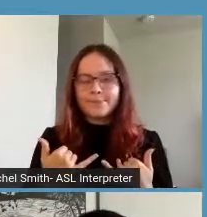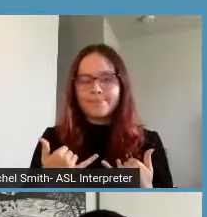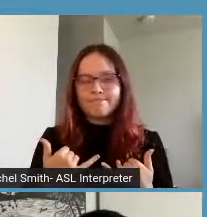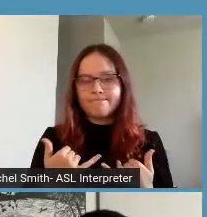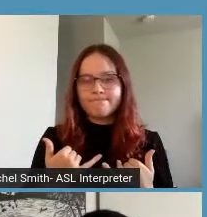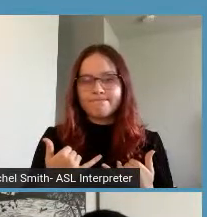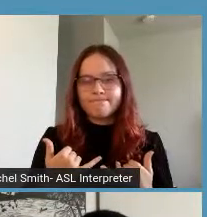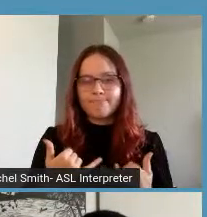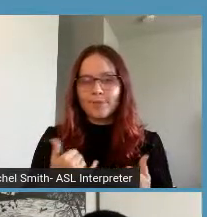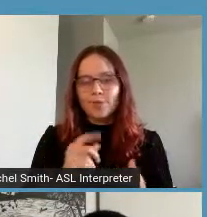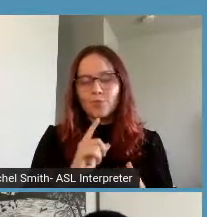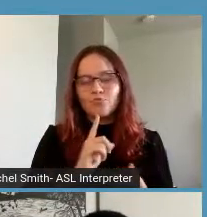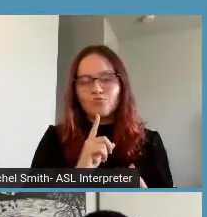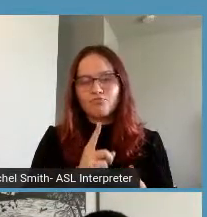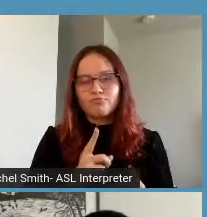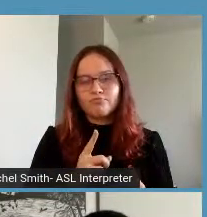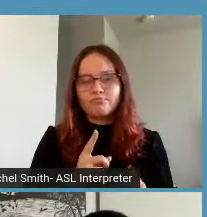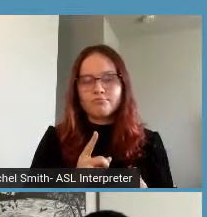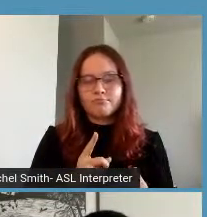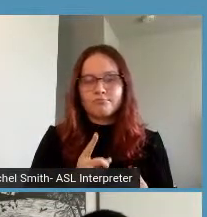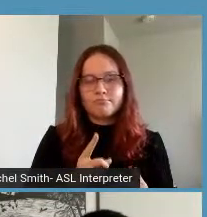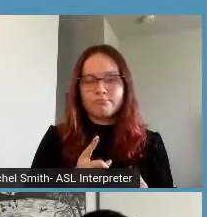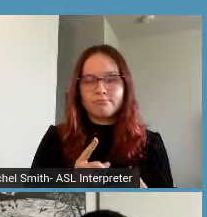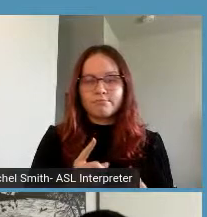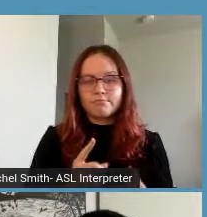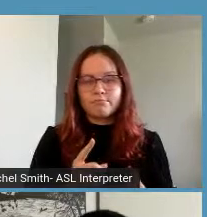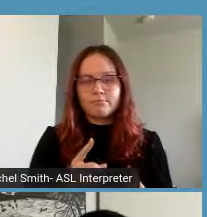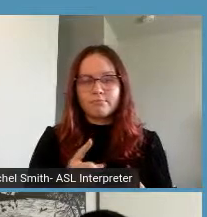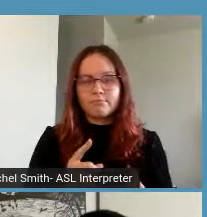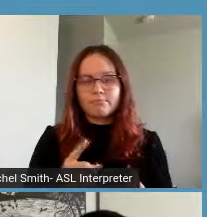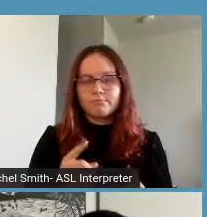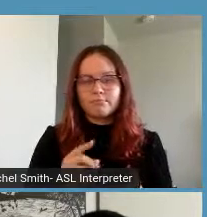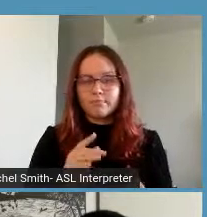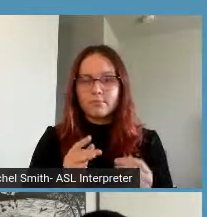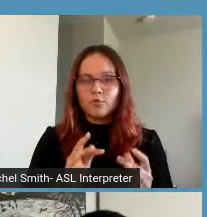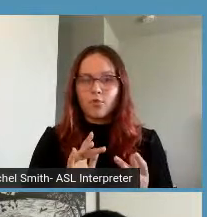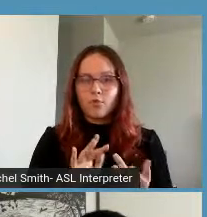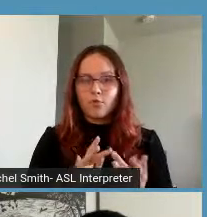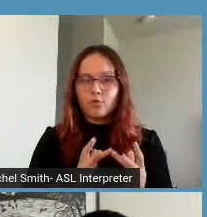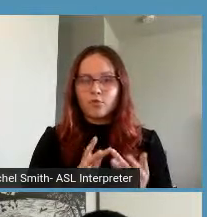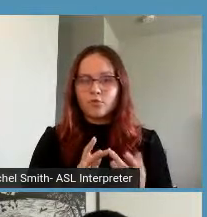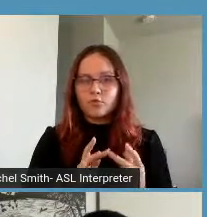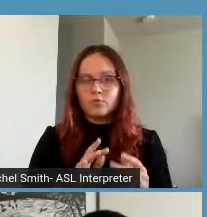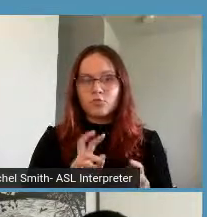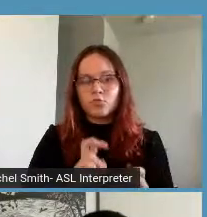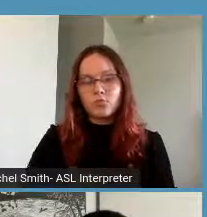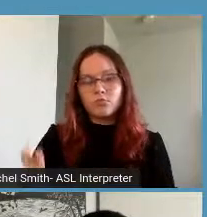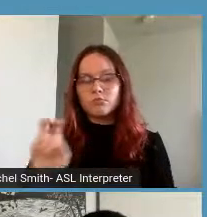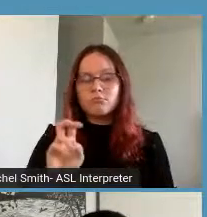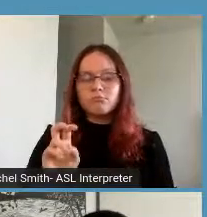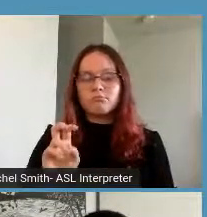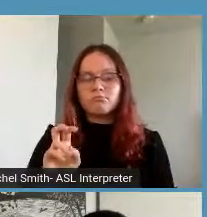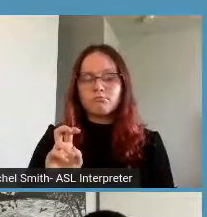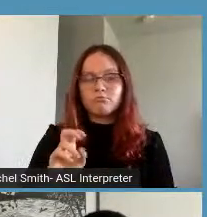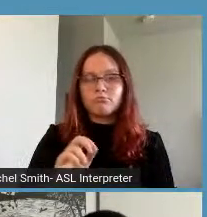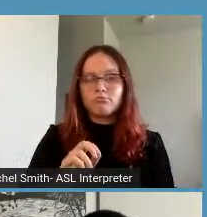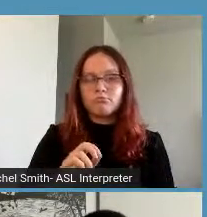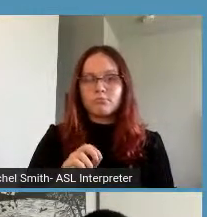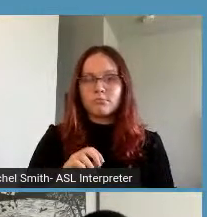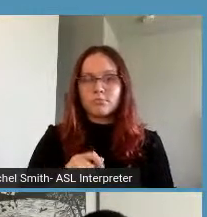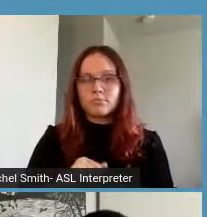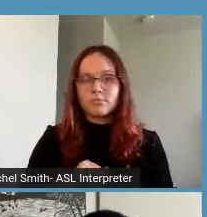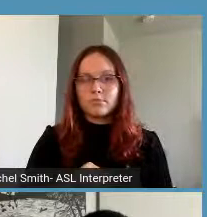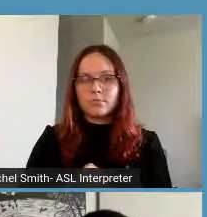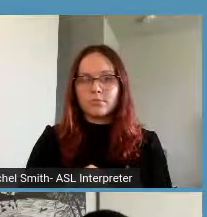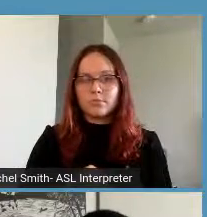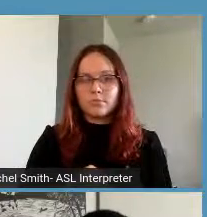public tour. So we both now give kind of virtual tours with this thing, and then also can also just